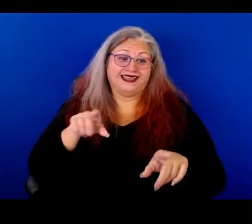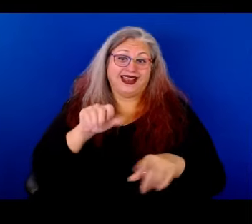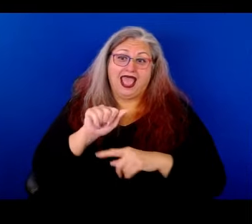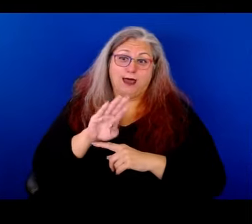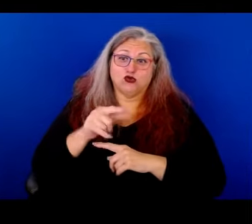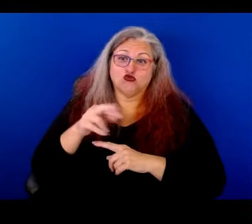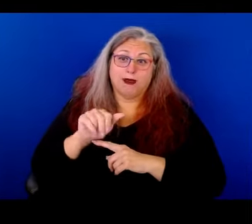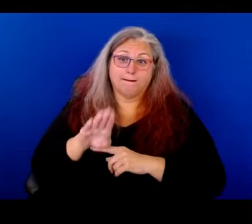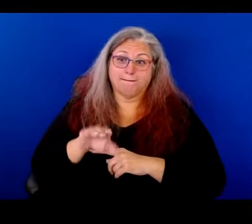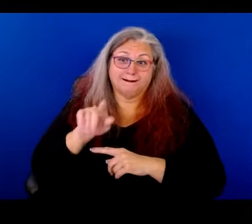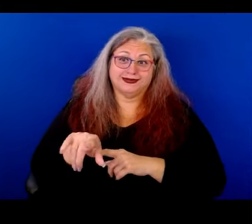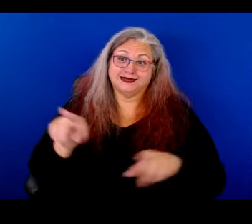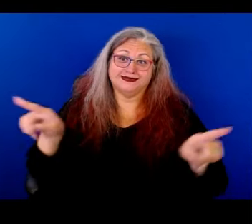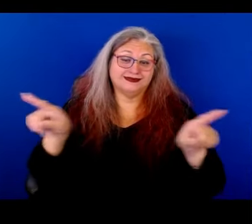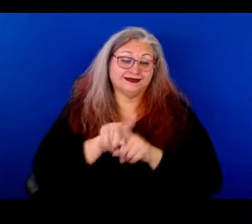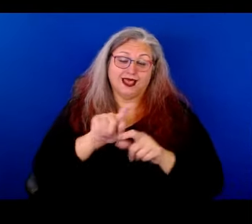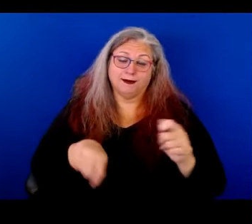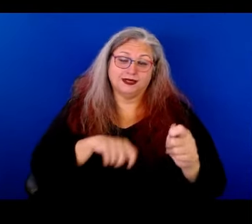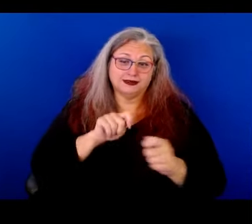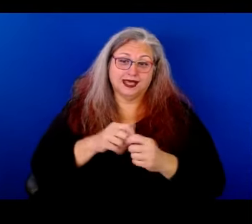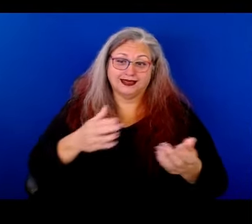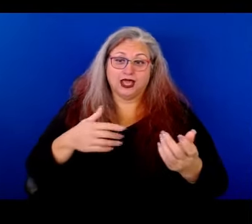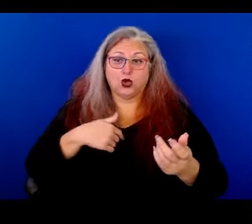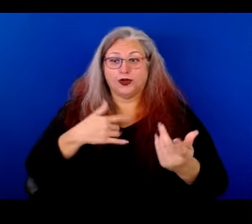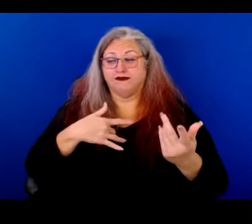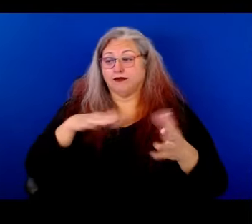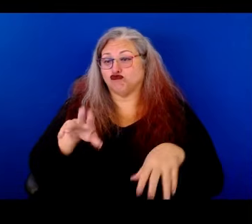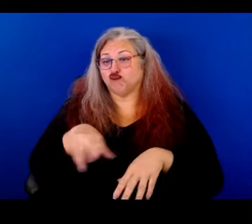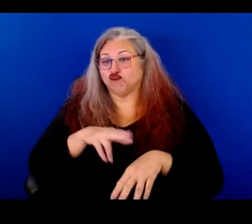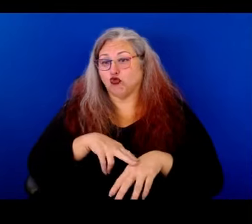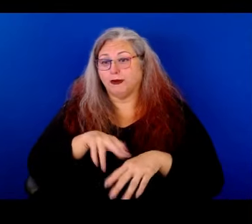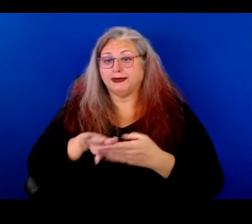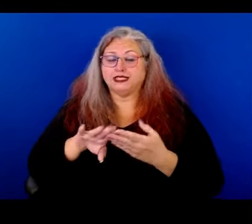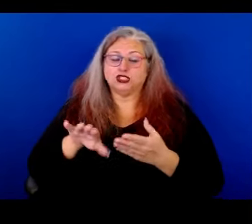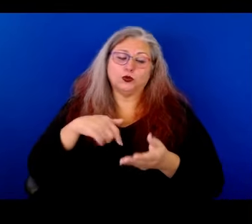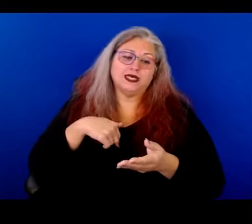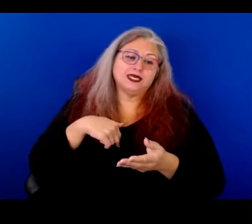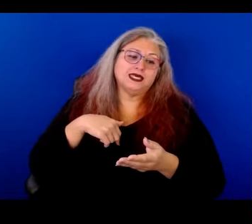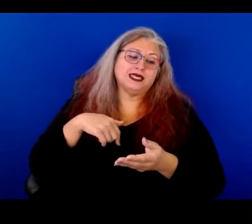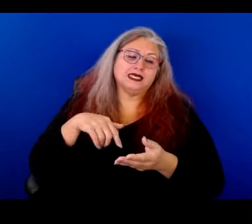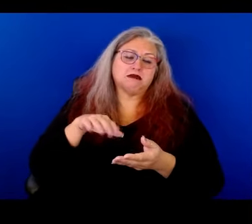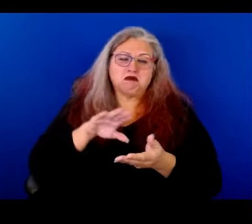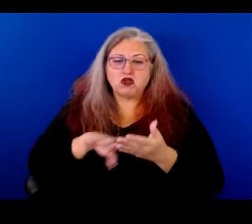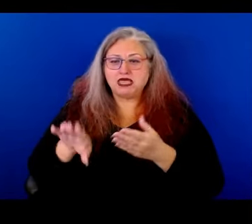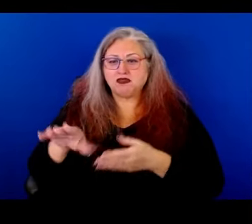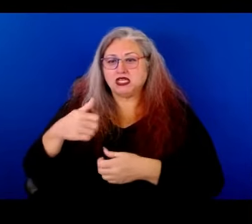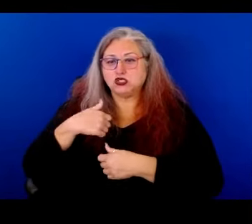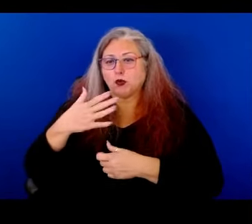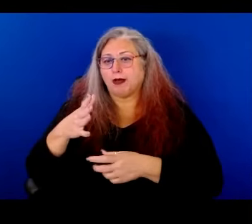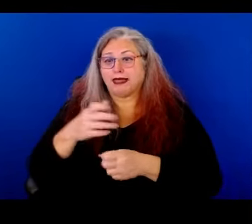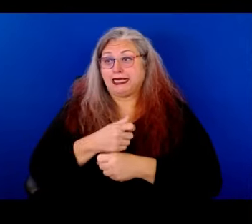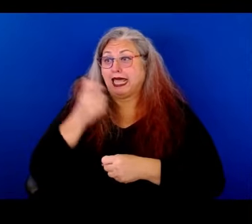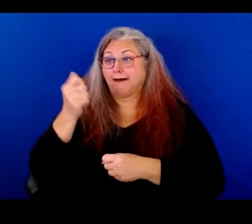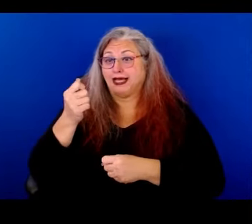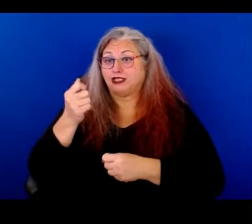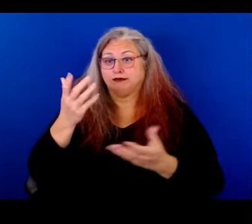Ghraib. Abu Ghraib, exactly. We normalized those pictures. We forgave those soldiers. They probably get a pension